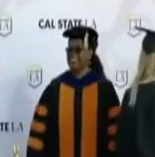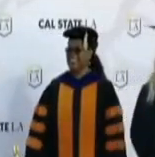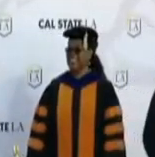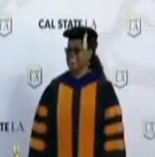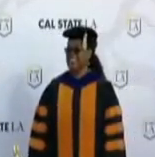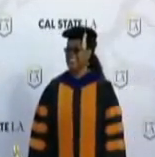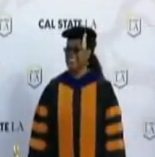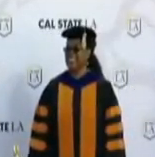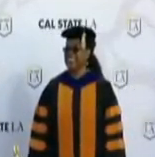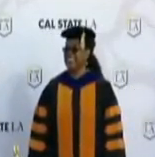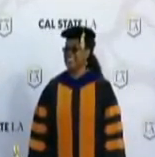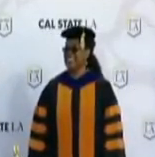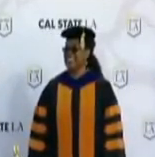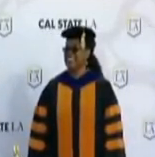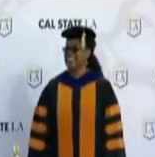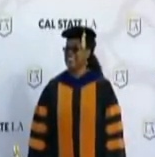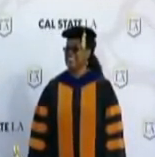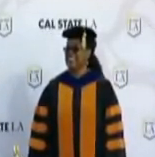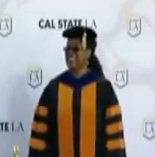Federico Miguel Cabrera.